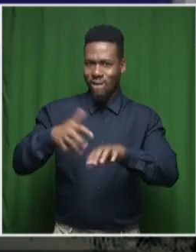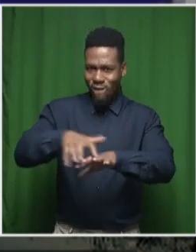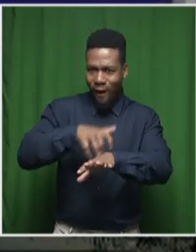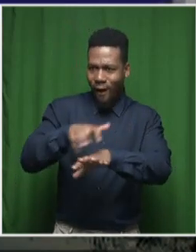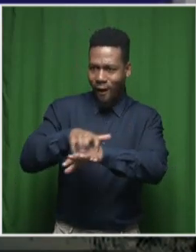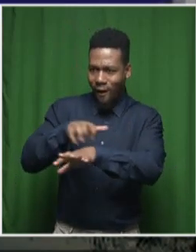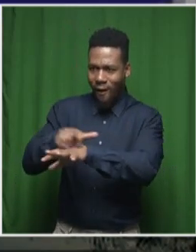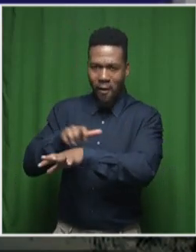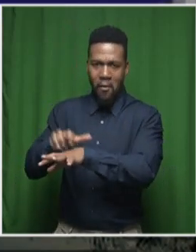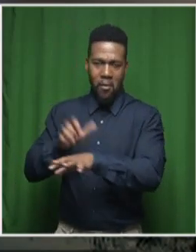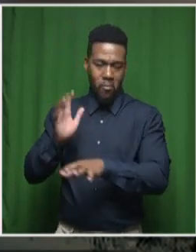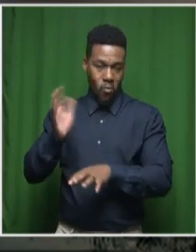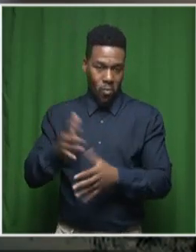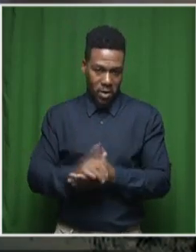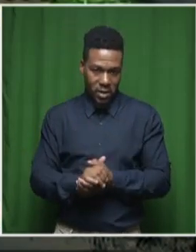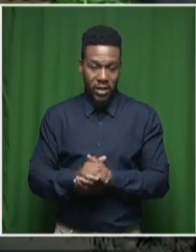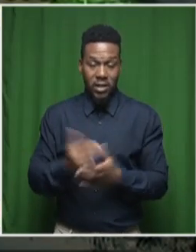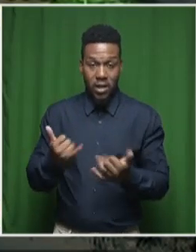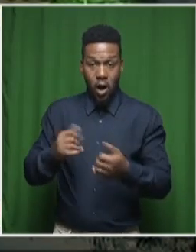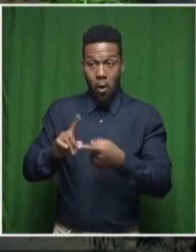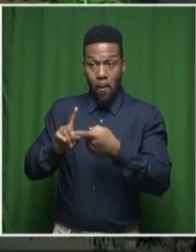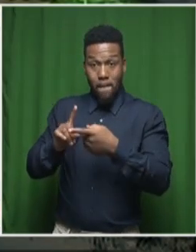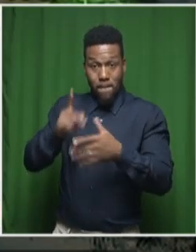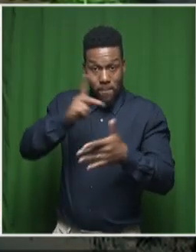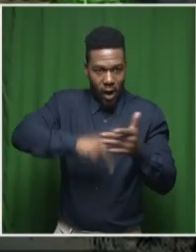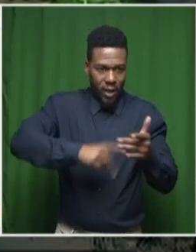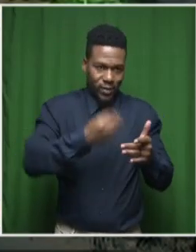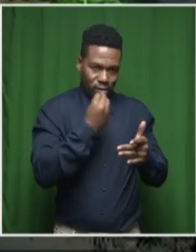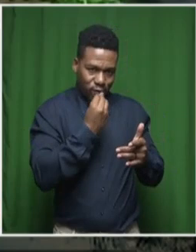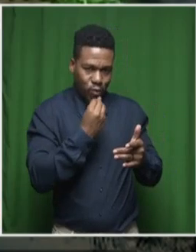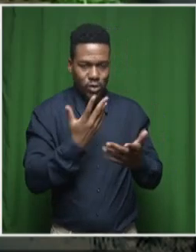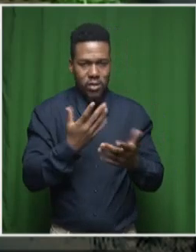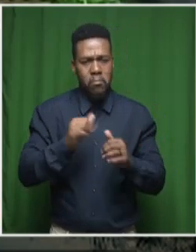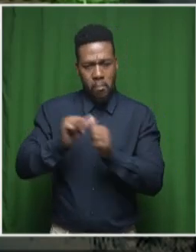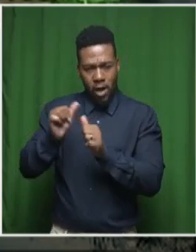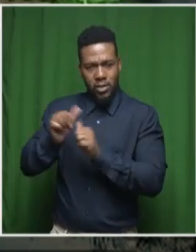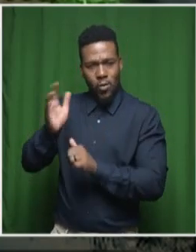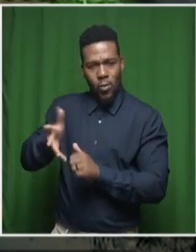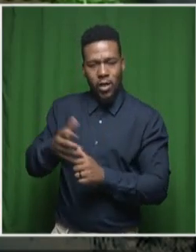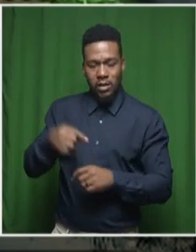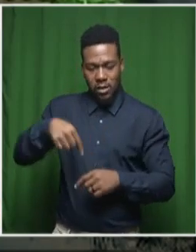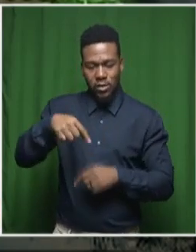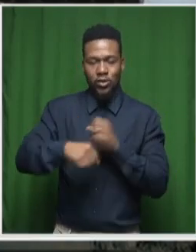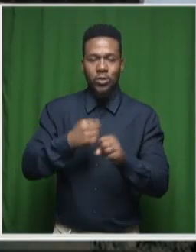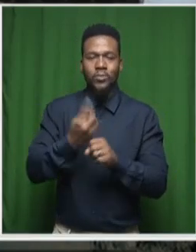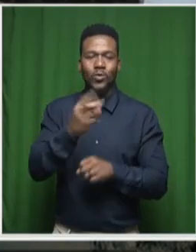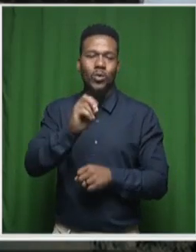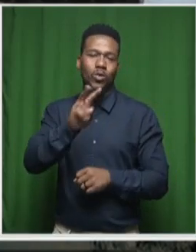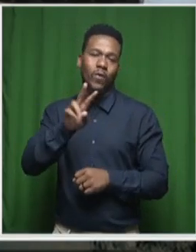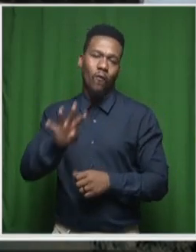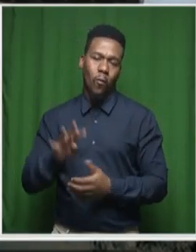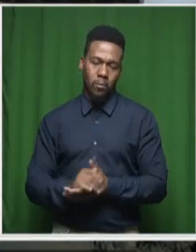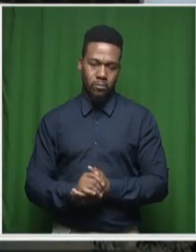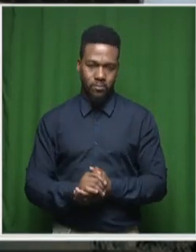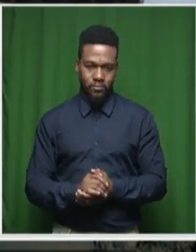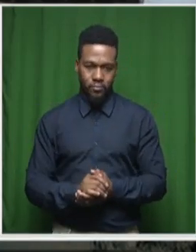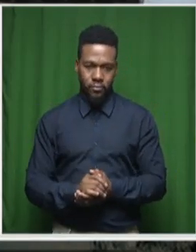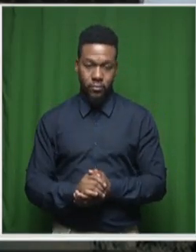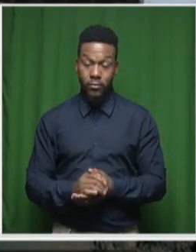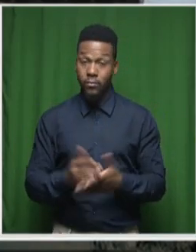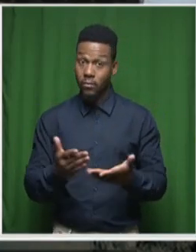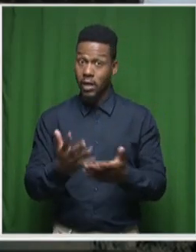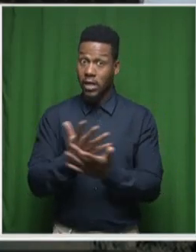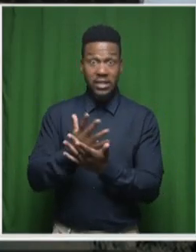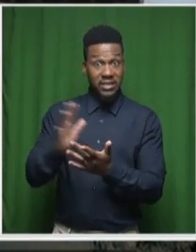feed positively in terms of the price of food and inflation expectations in that regard for 2024. But some analysts are also saying, let's